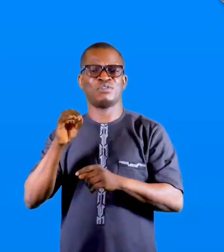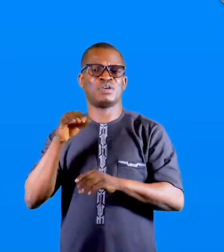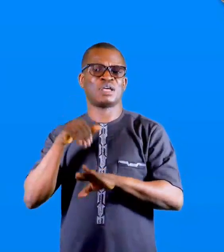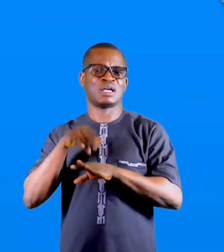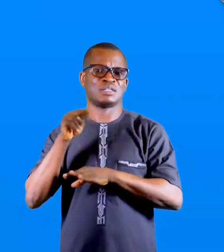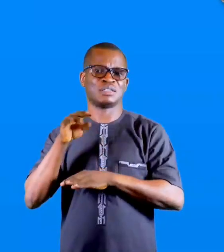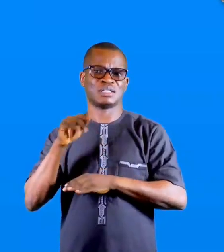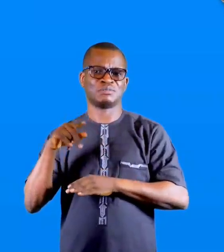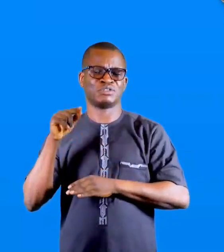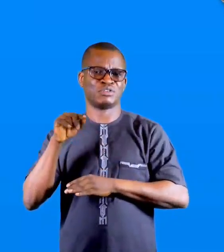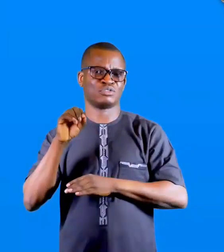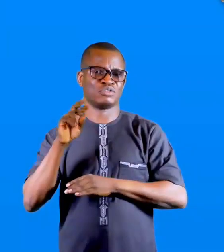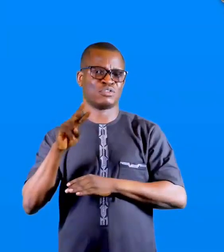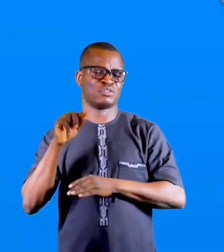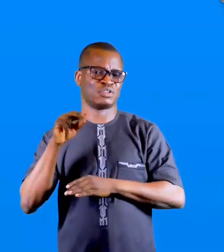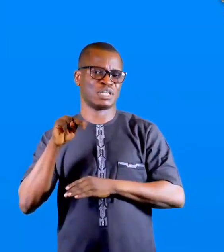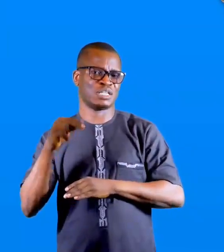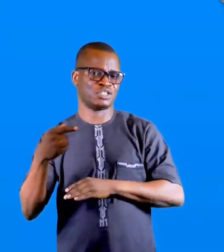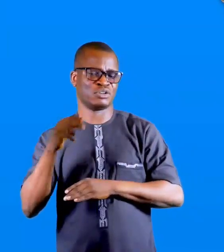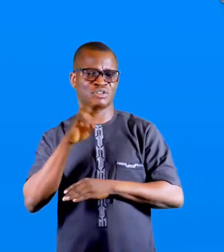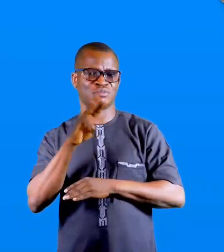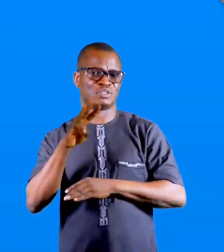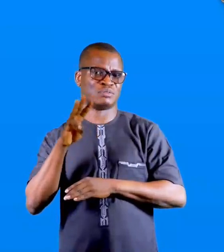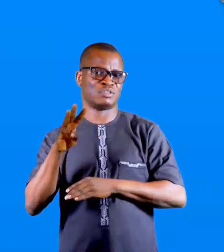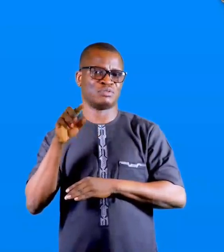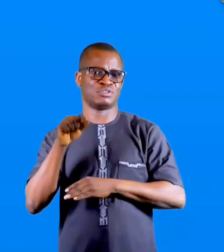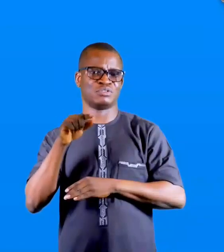info@naptip.gov.ng. Visit our website